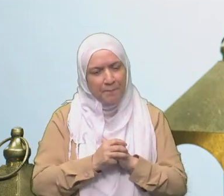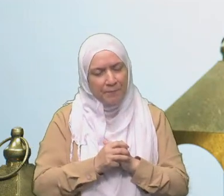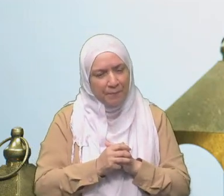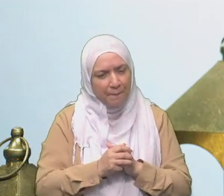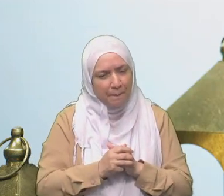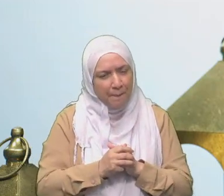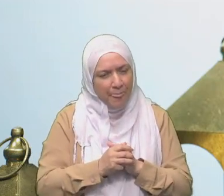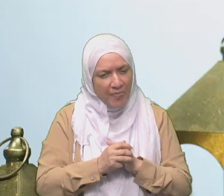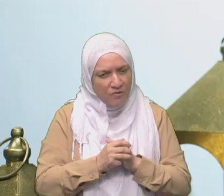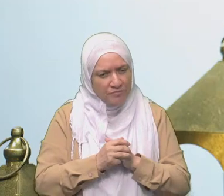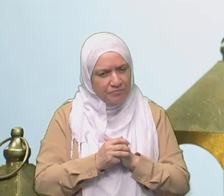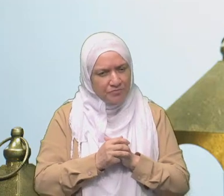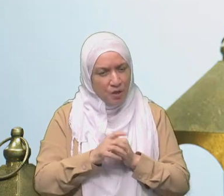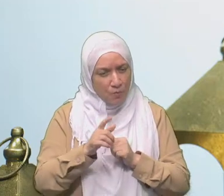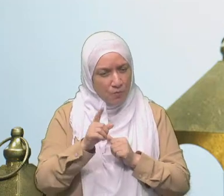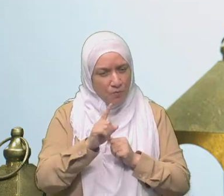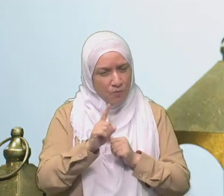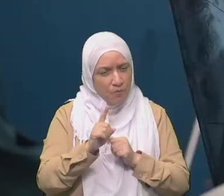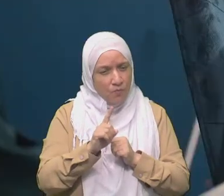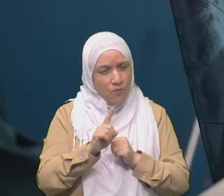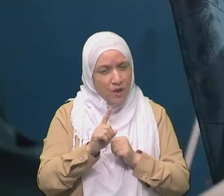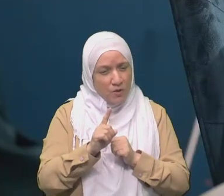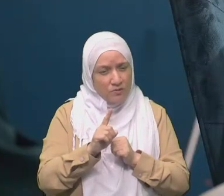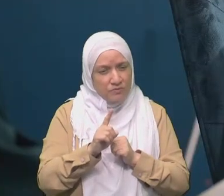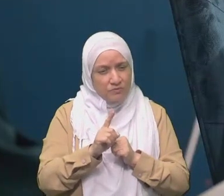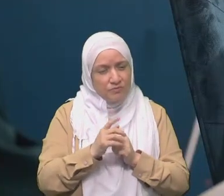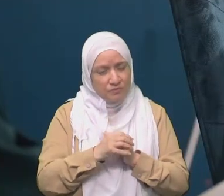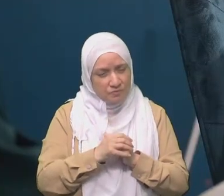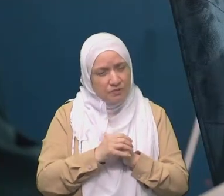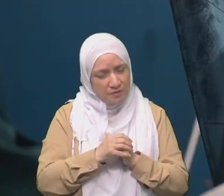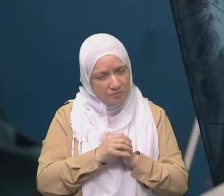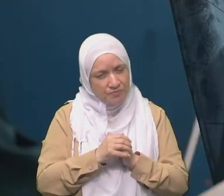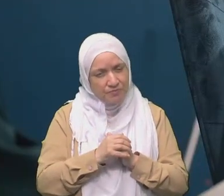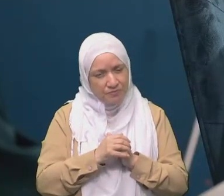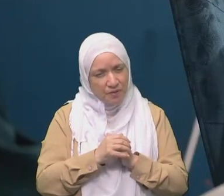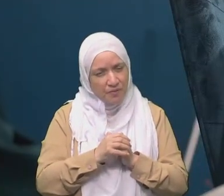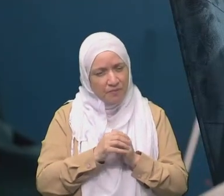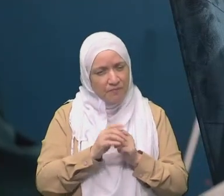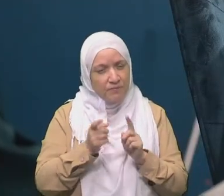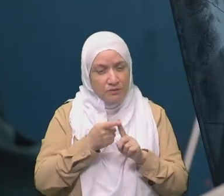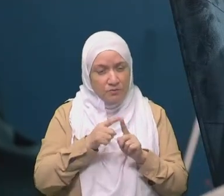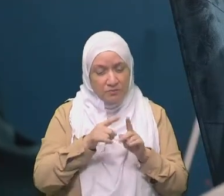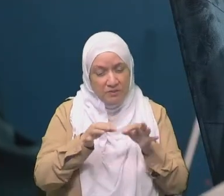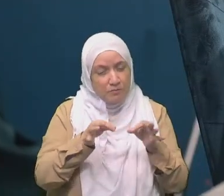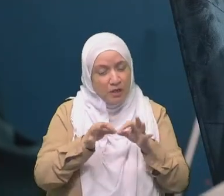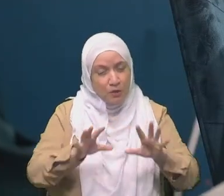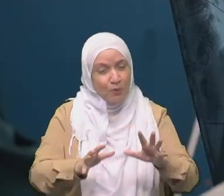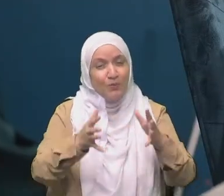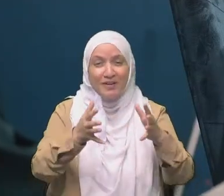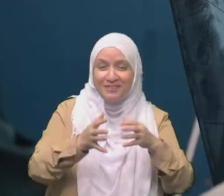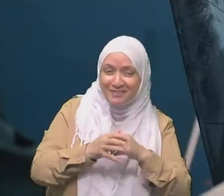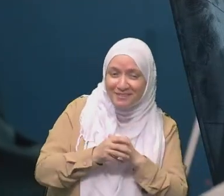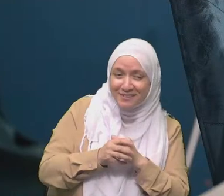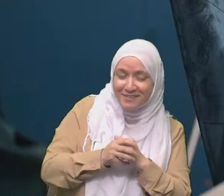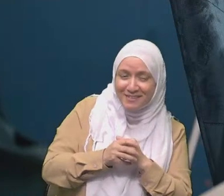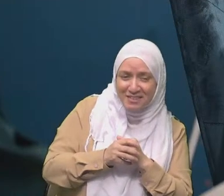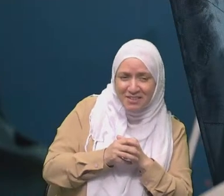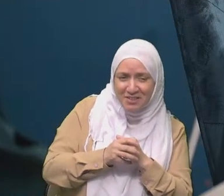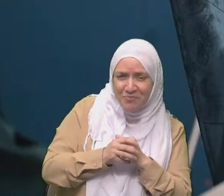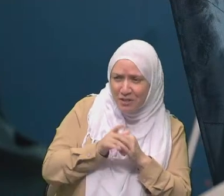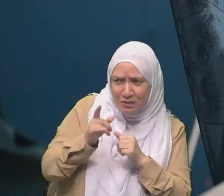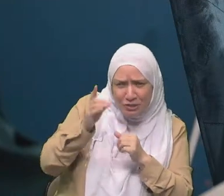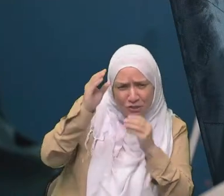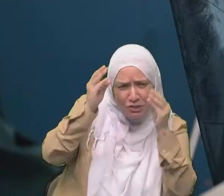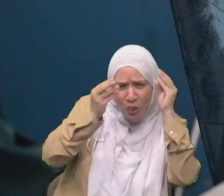We're going to come to that point, but yeah. Before we get to this, but we need first of all to explain the awham. And these are the delusions that people have, the excuses that